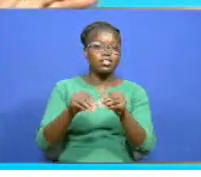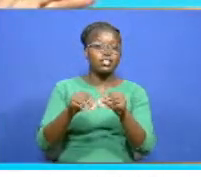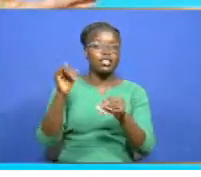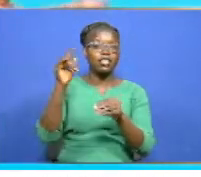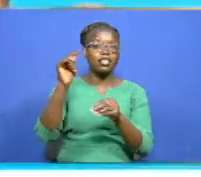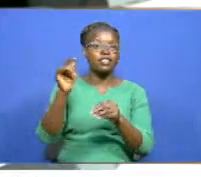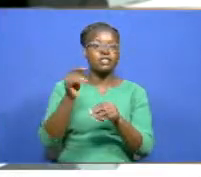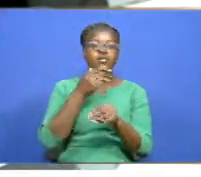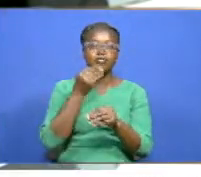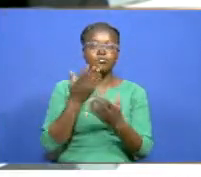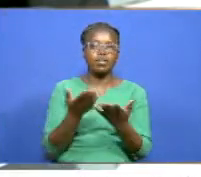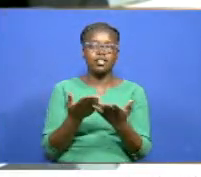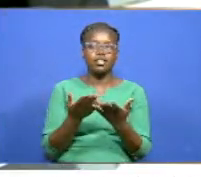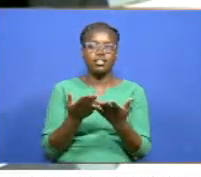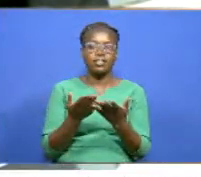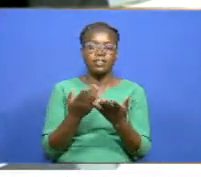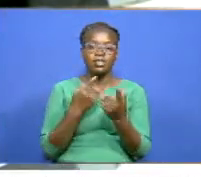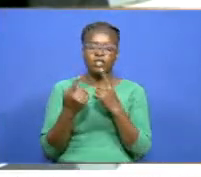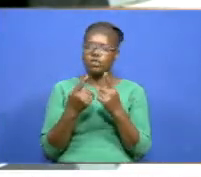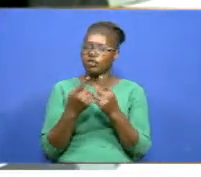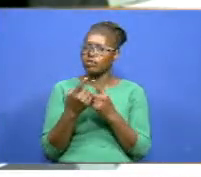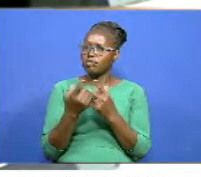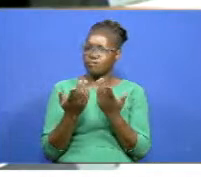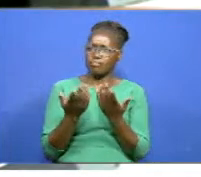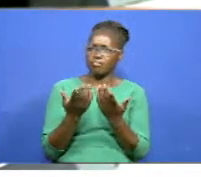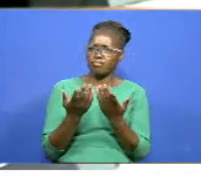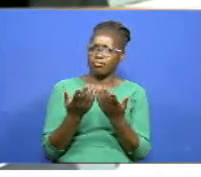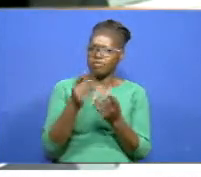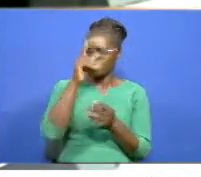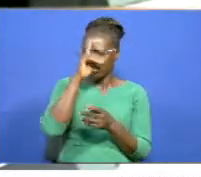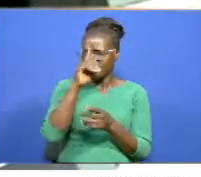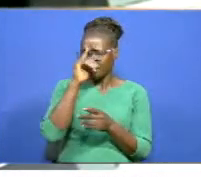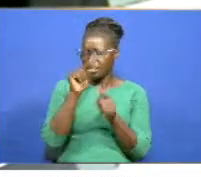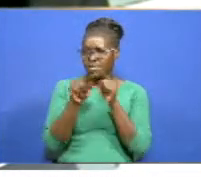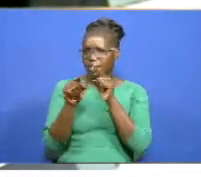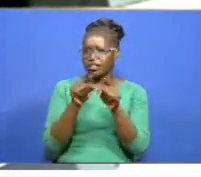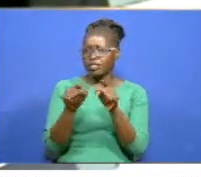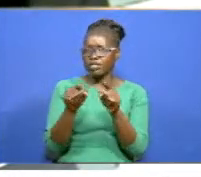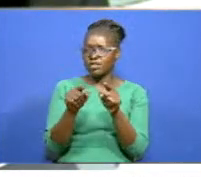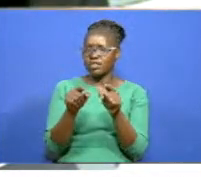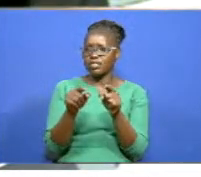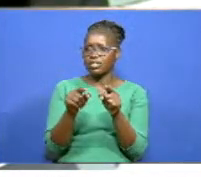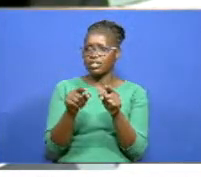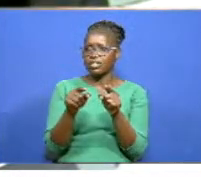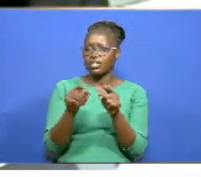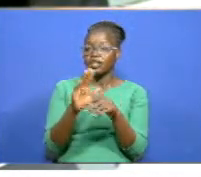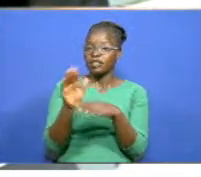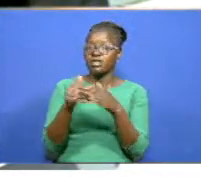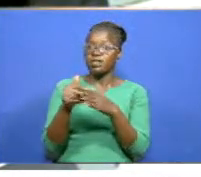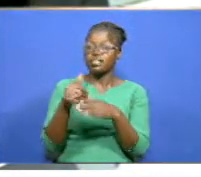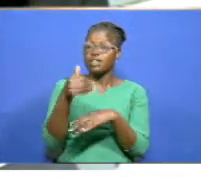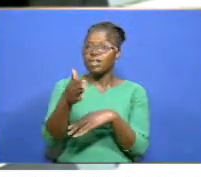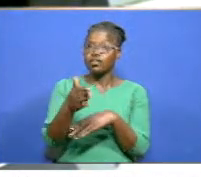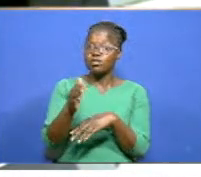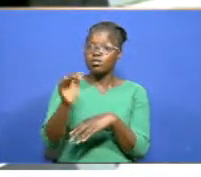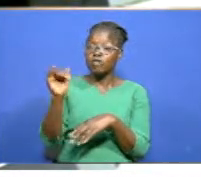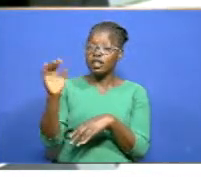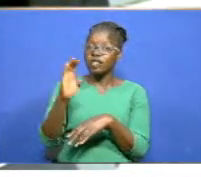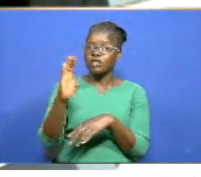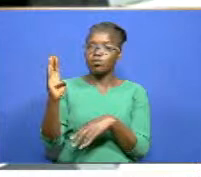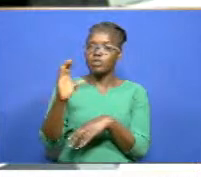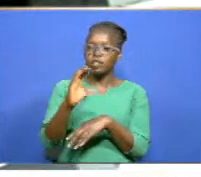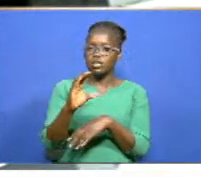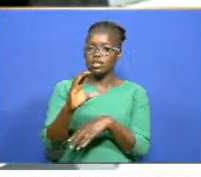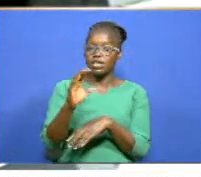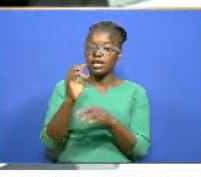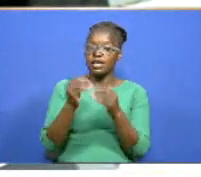we can touch on that. Those are quite some serious allegations. I talked about he has reached out to IEBC. And